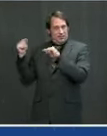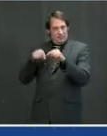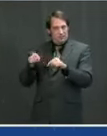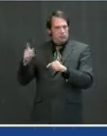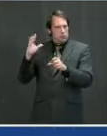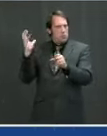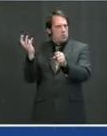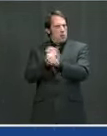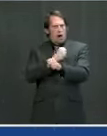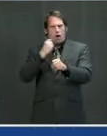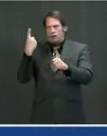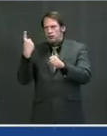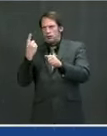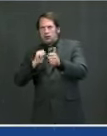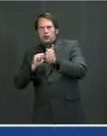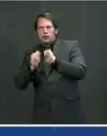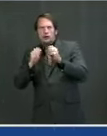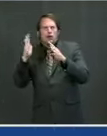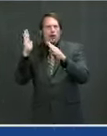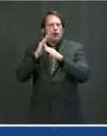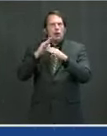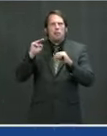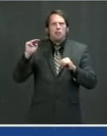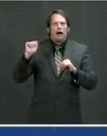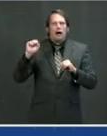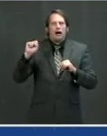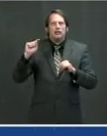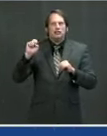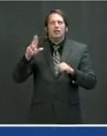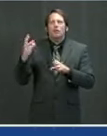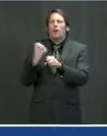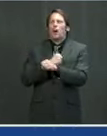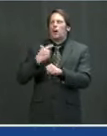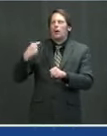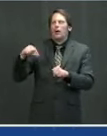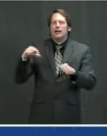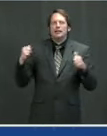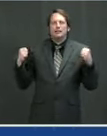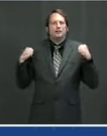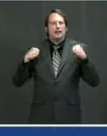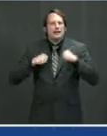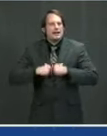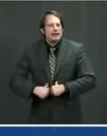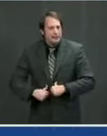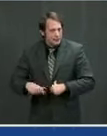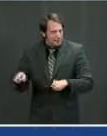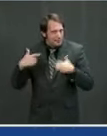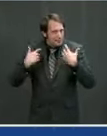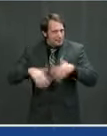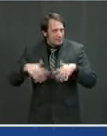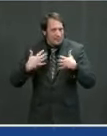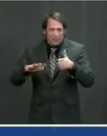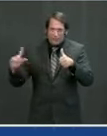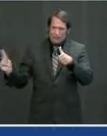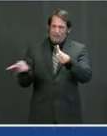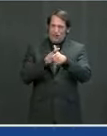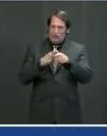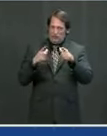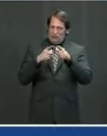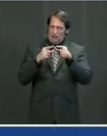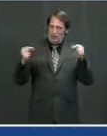He won the green jacket. And Matsuyama was the first Japanese player to take home that green jacket at the